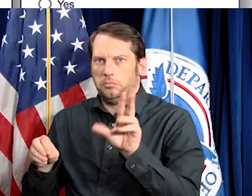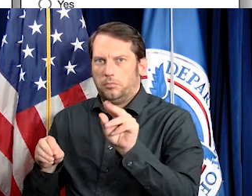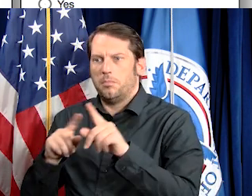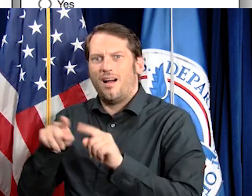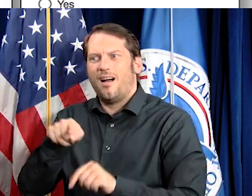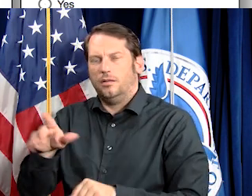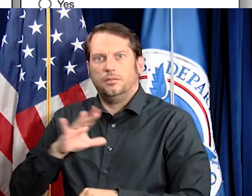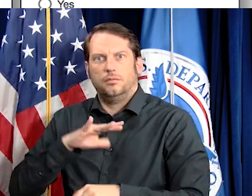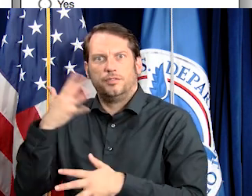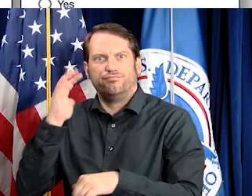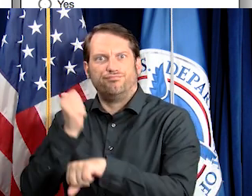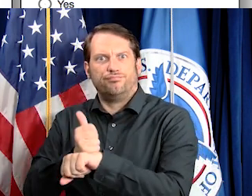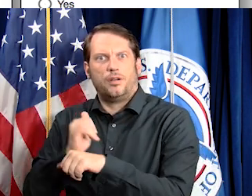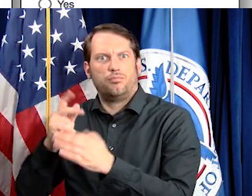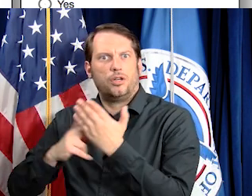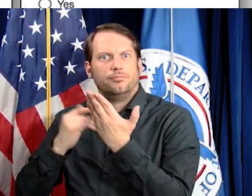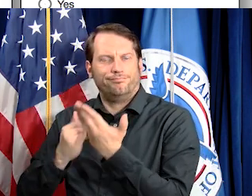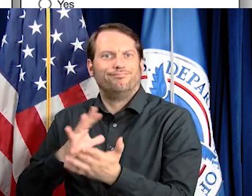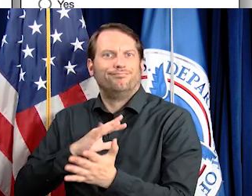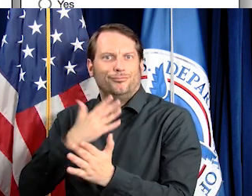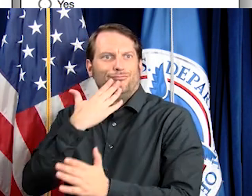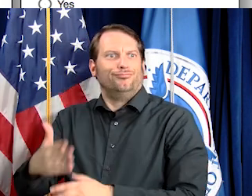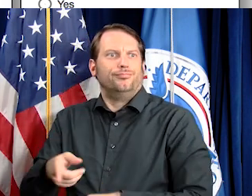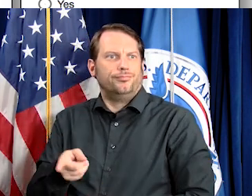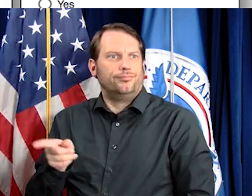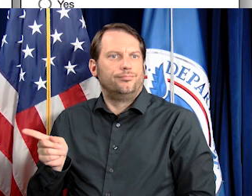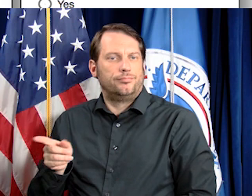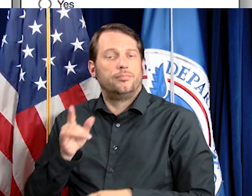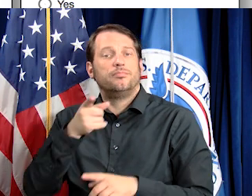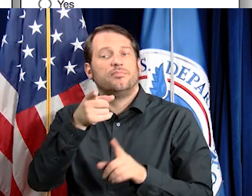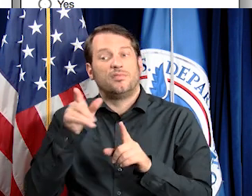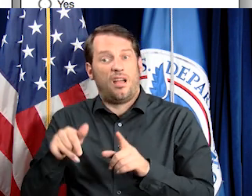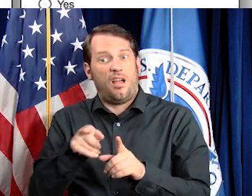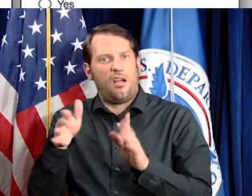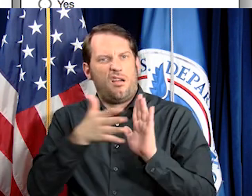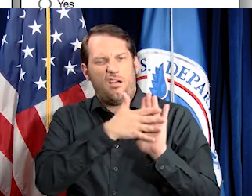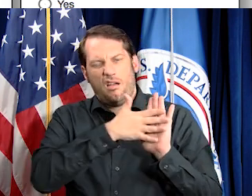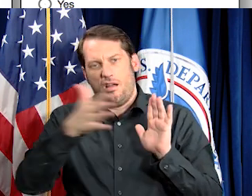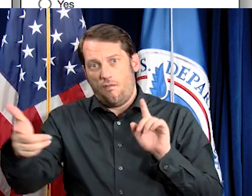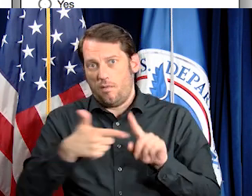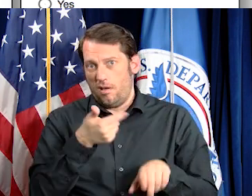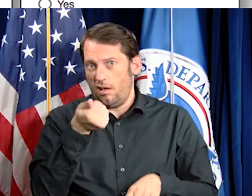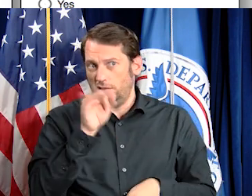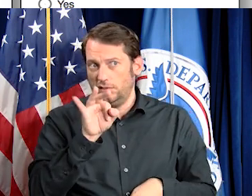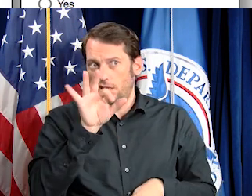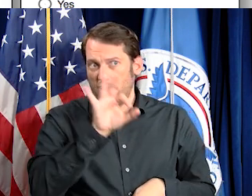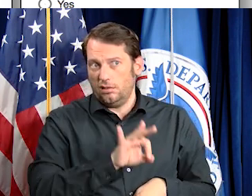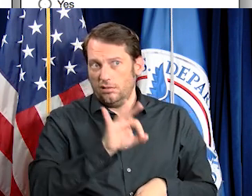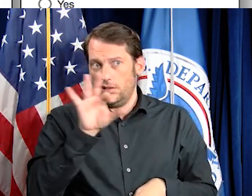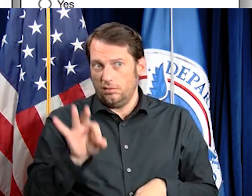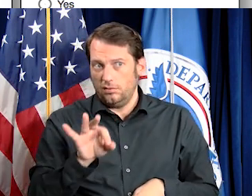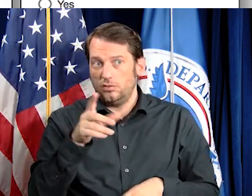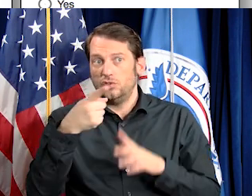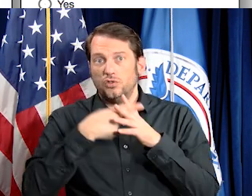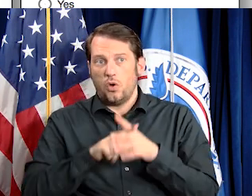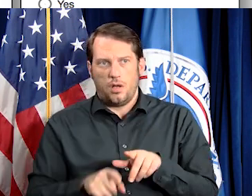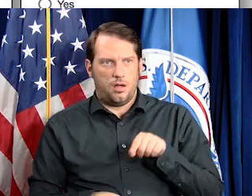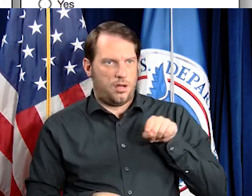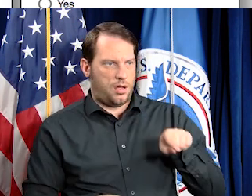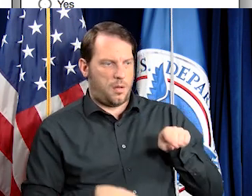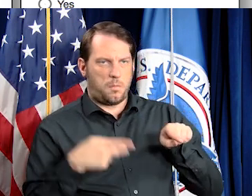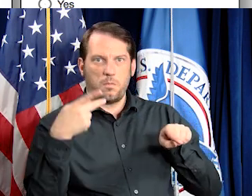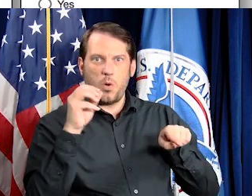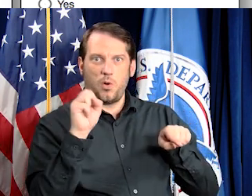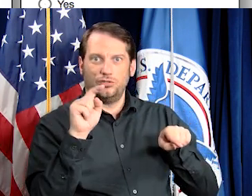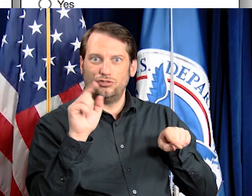that started in 1999. It actually started even before that with postcards. But it's called Did You Feel It? So if any of you feel